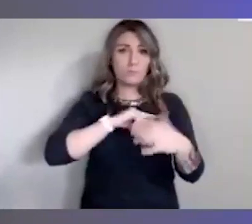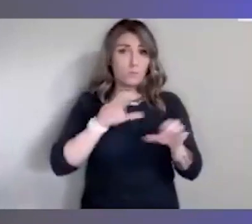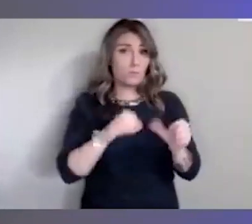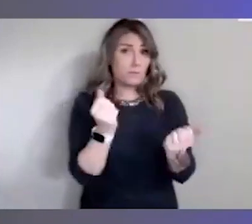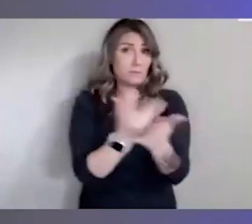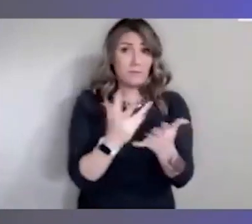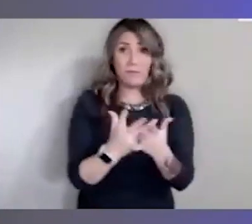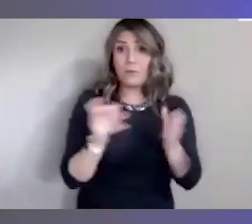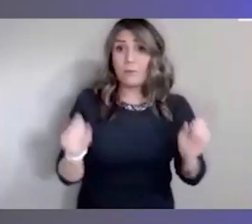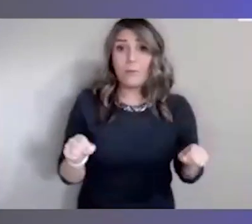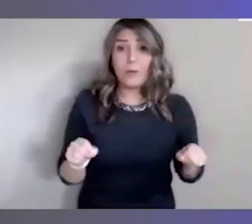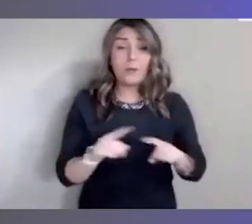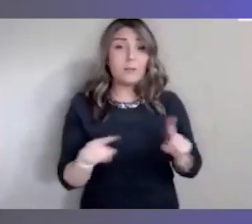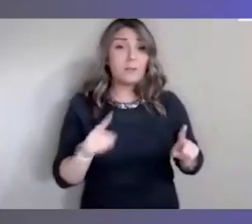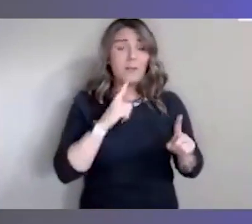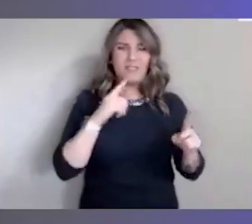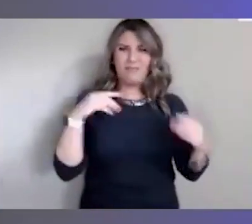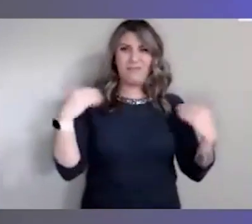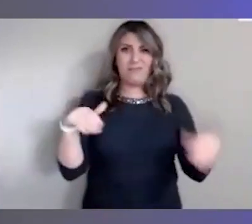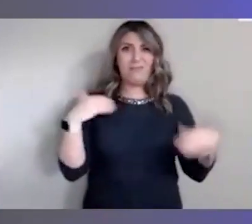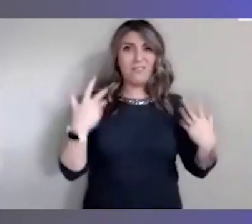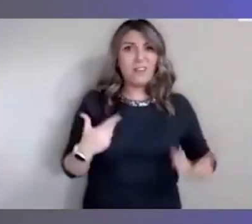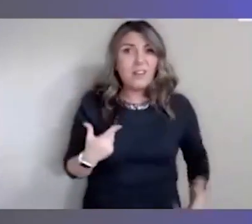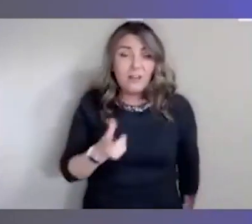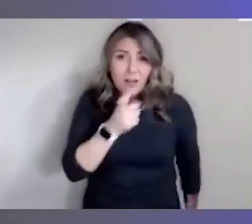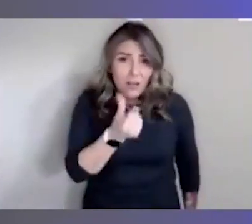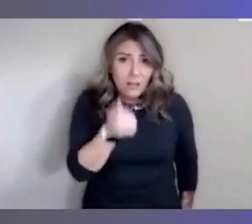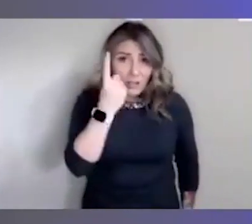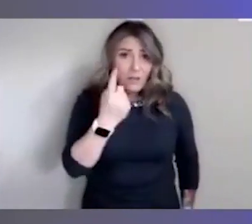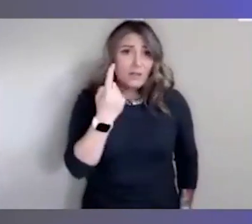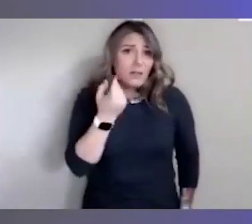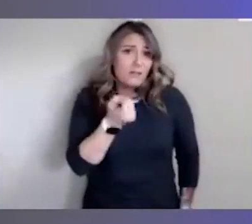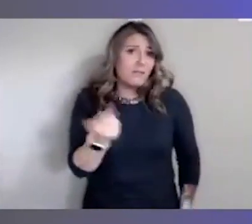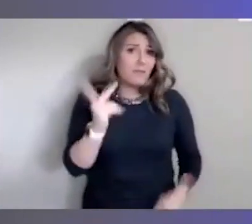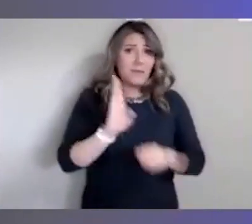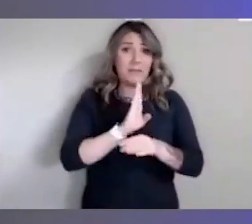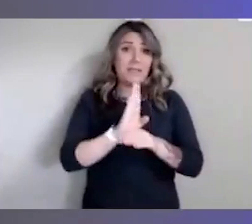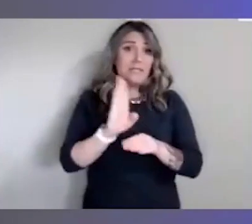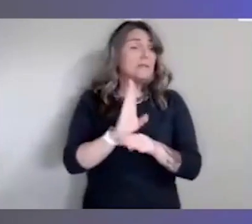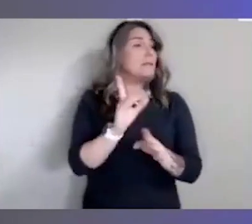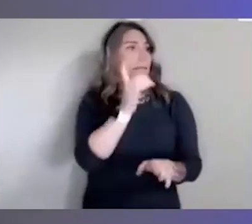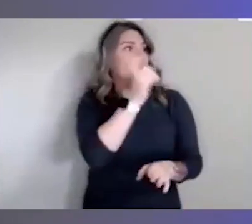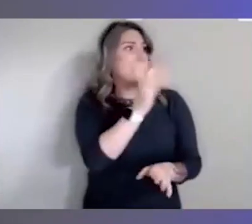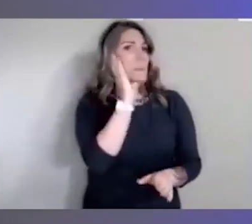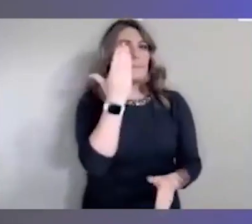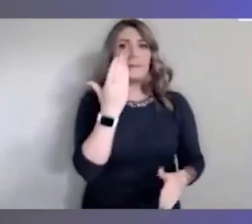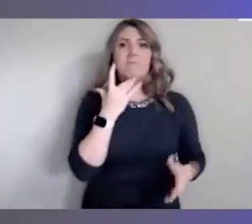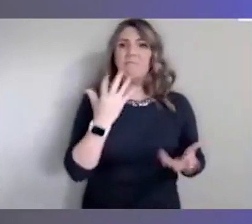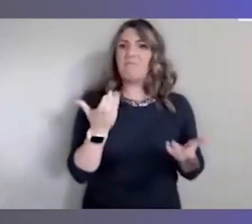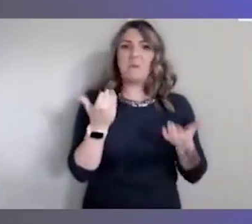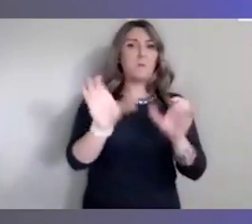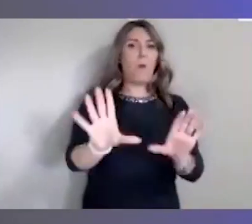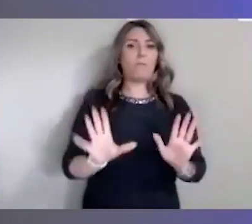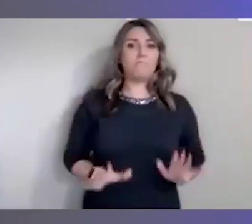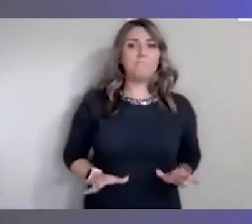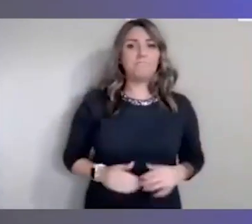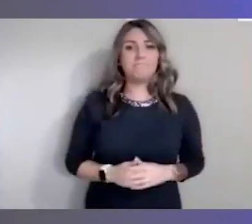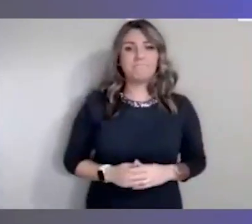It's perplexing, though, because we do have some businesses that don't seem to want to do this.